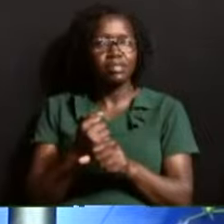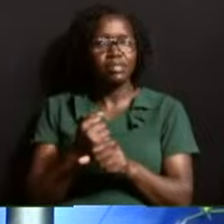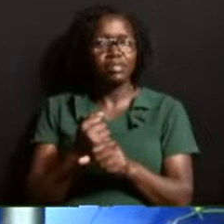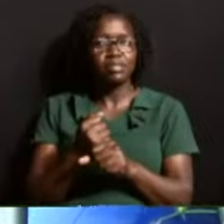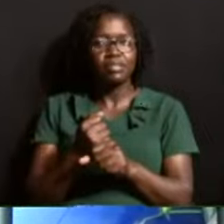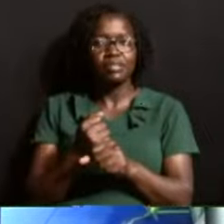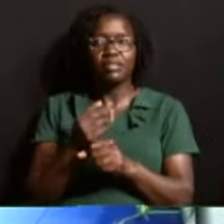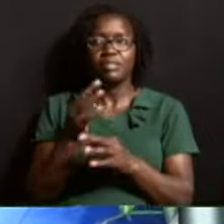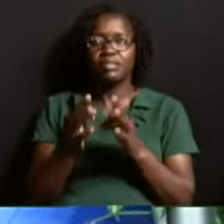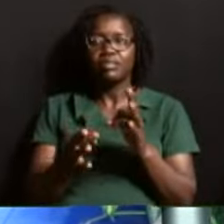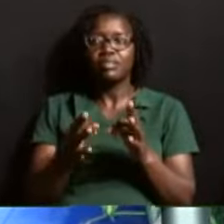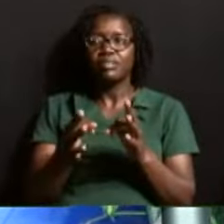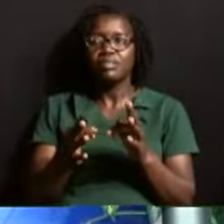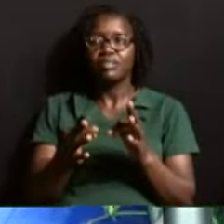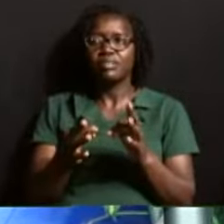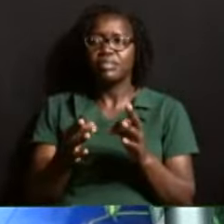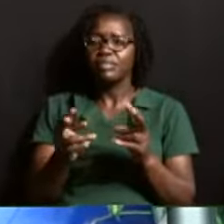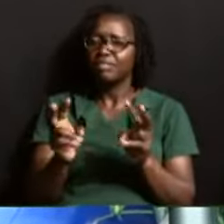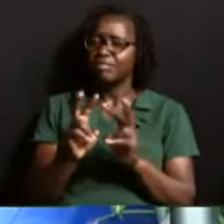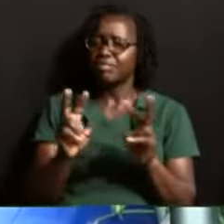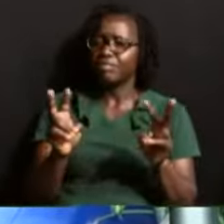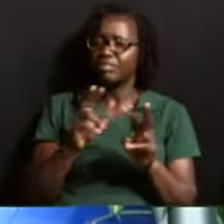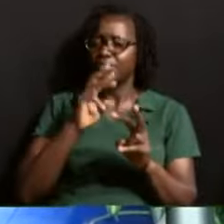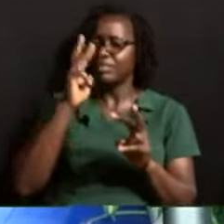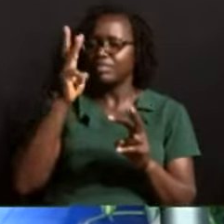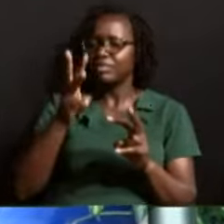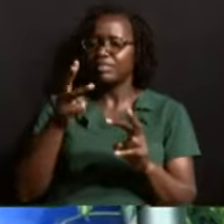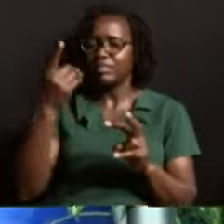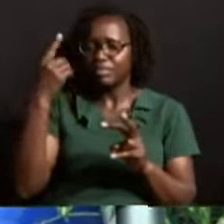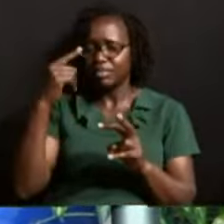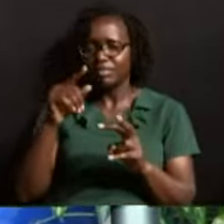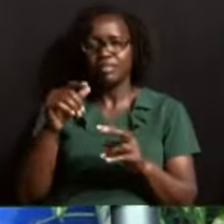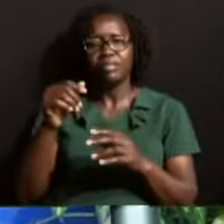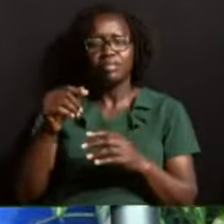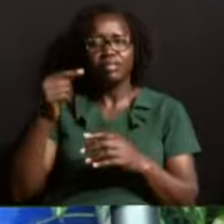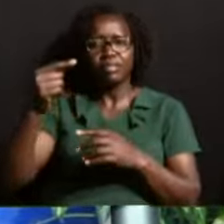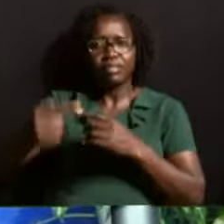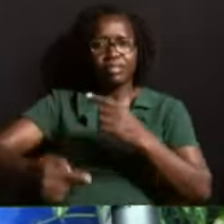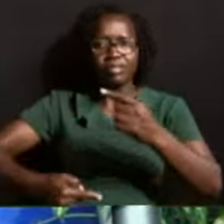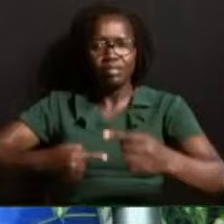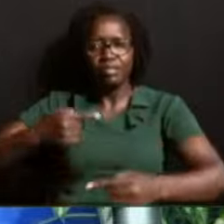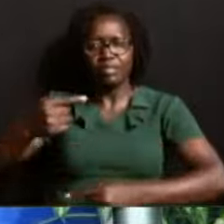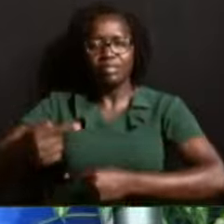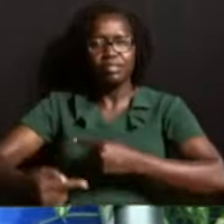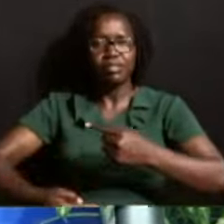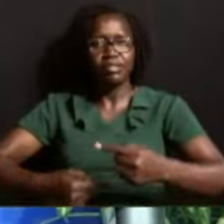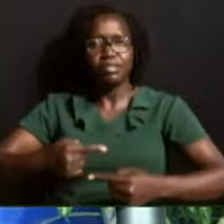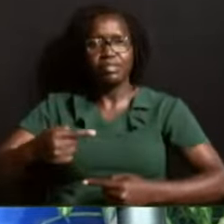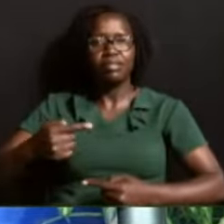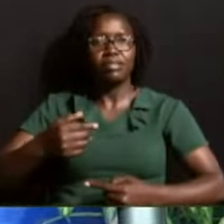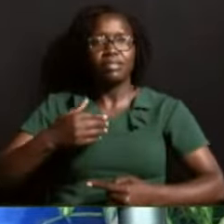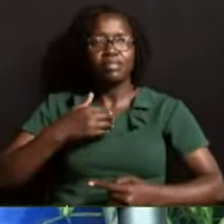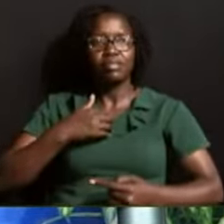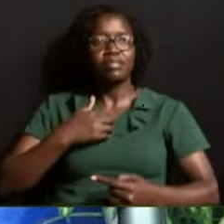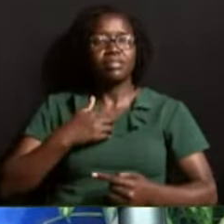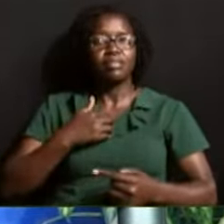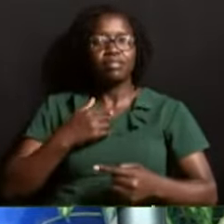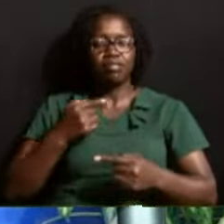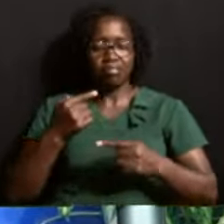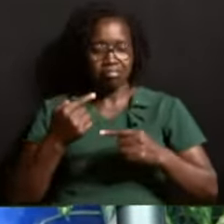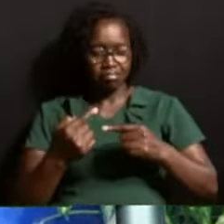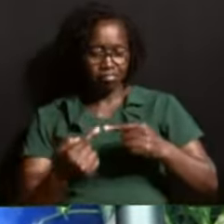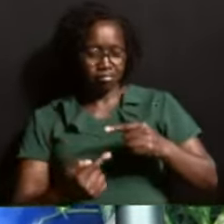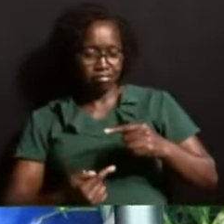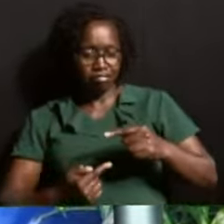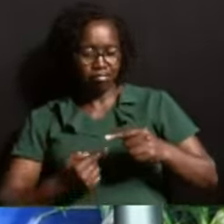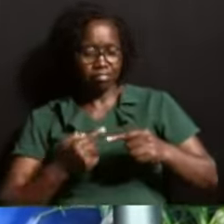If you have looked at the wheel of a bicycle, it has a hub and